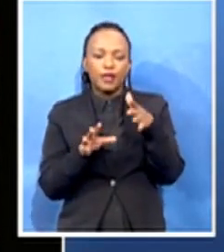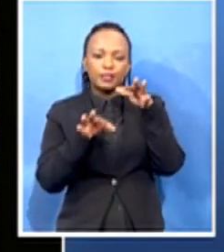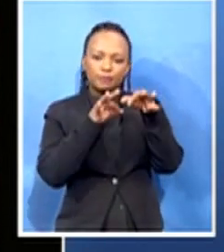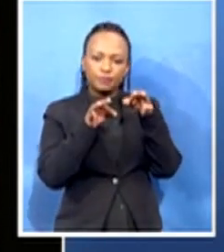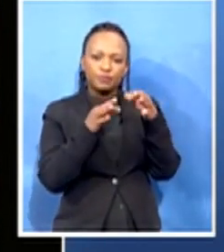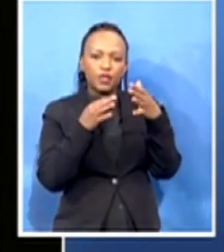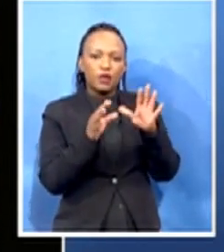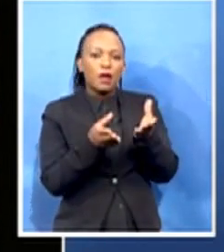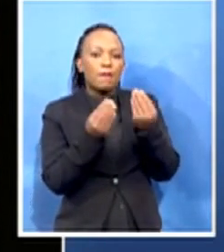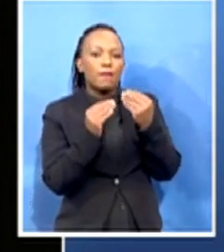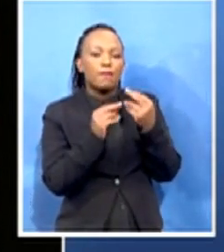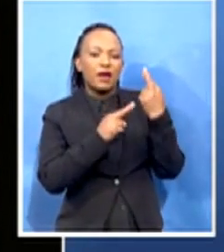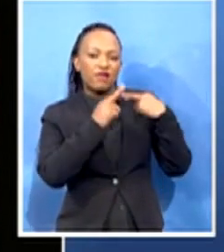from